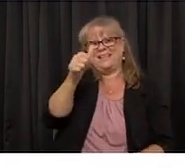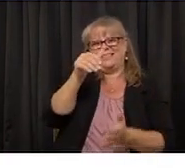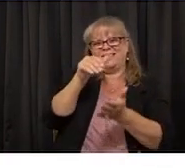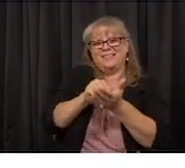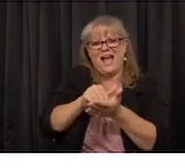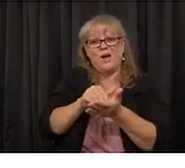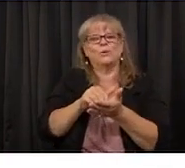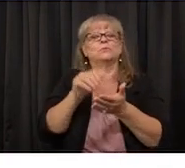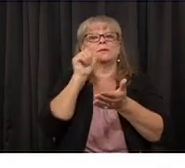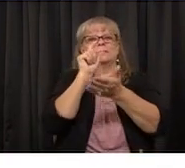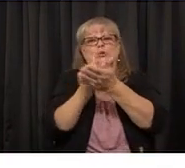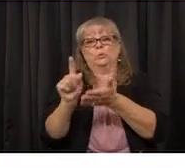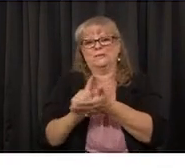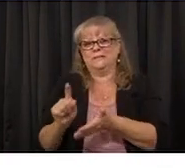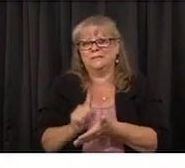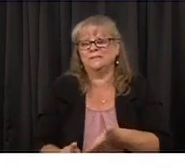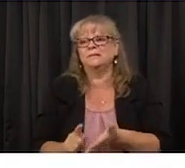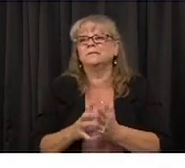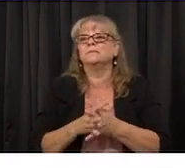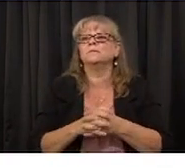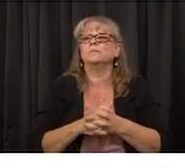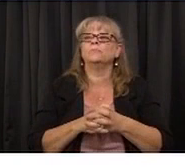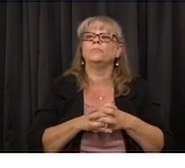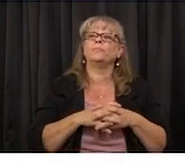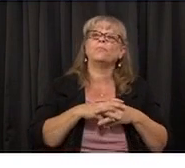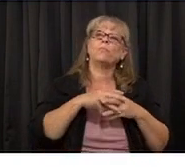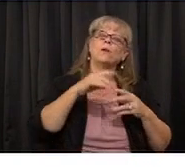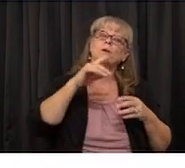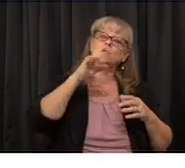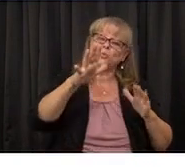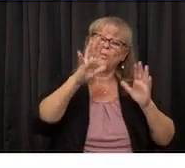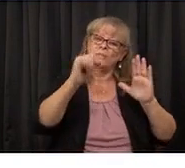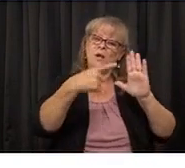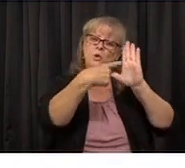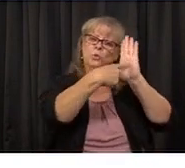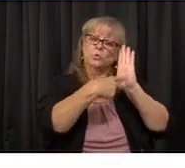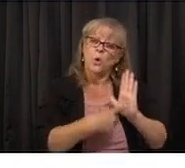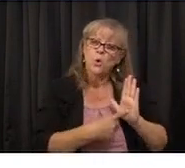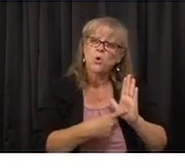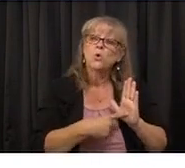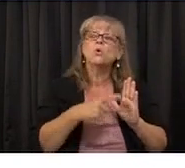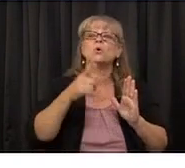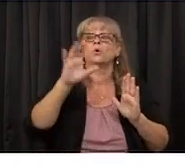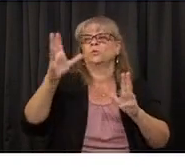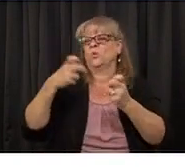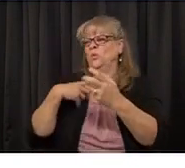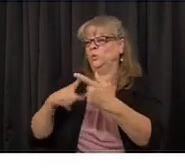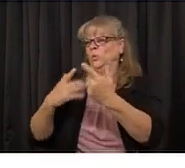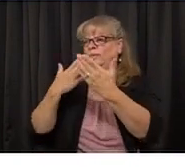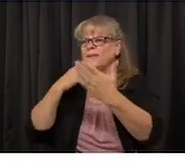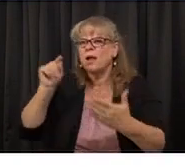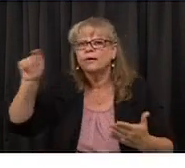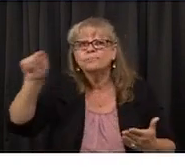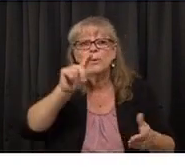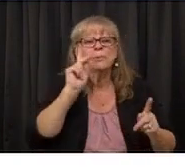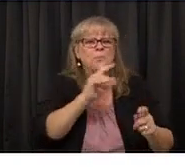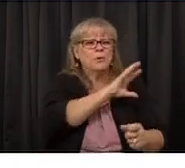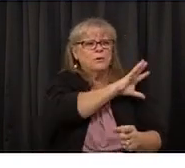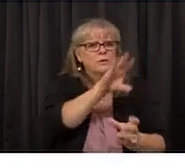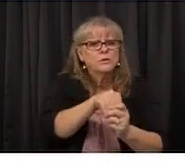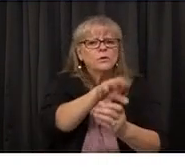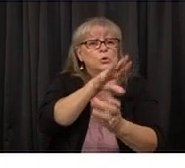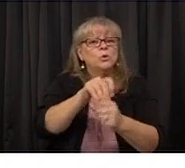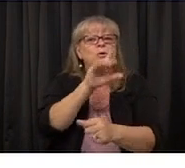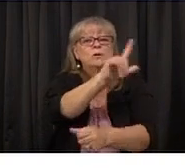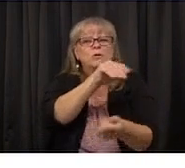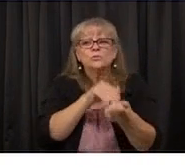really represents great excellence in the public response. I want to thank Dr. Emily Travanti and her team at the state lab for